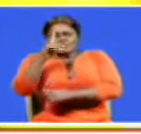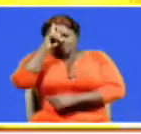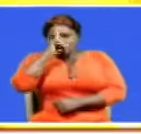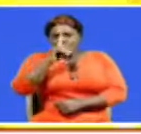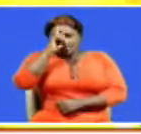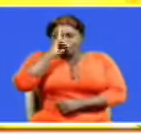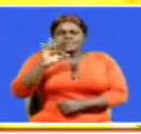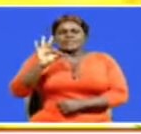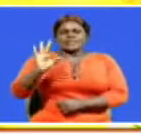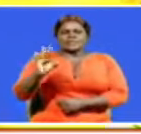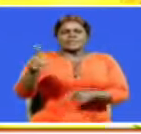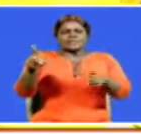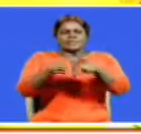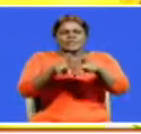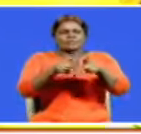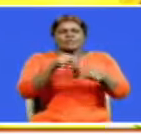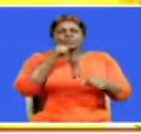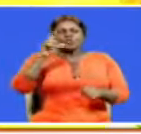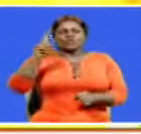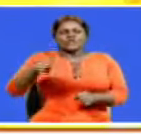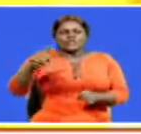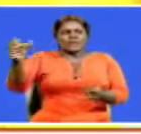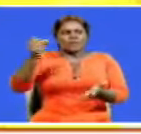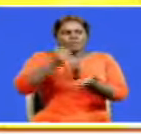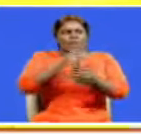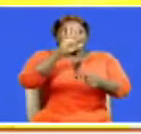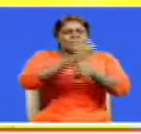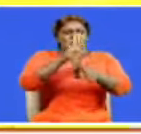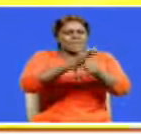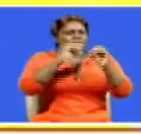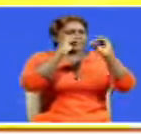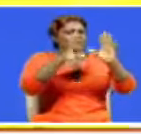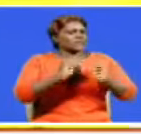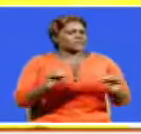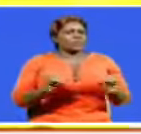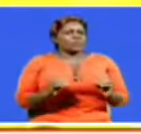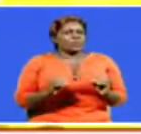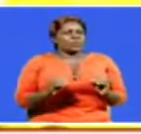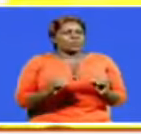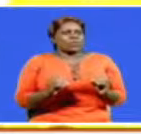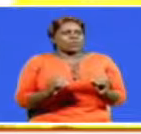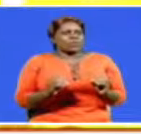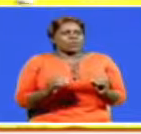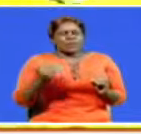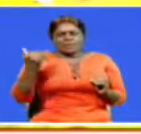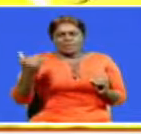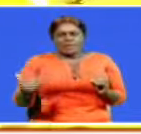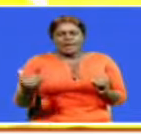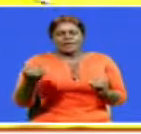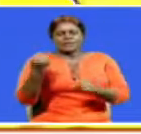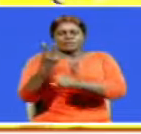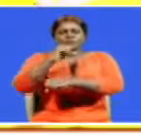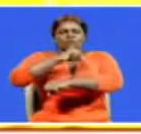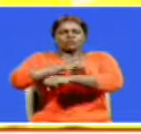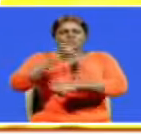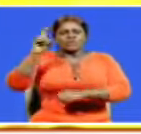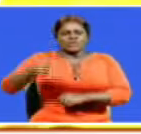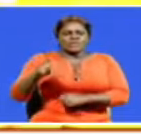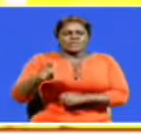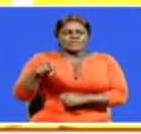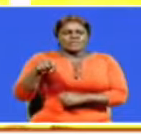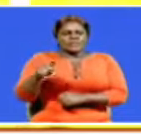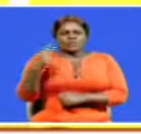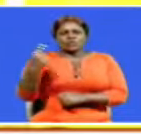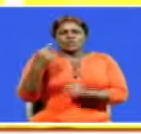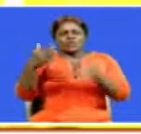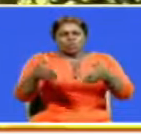seriousness. It will also not require the employment of many teachers that the junior secondary require in when it is